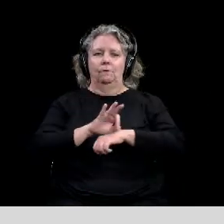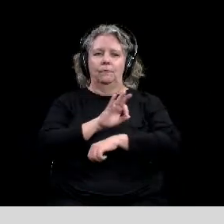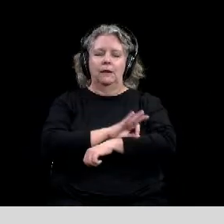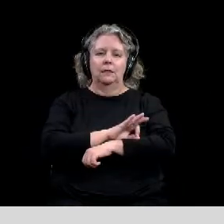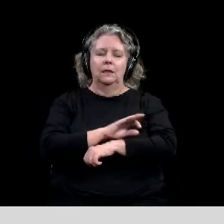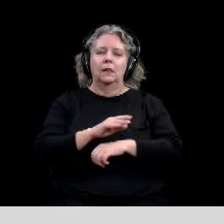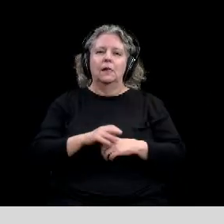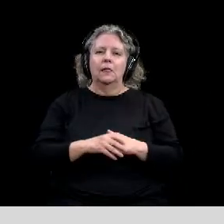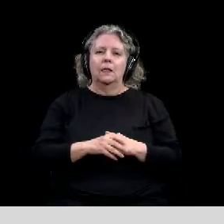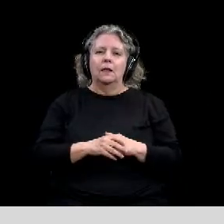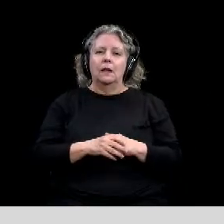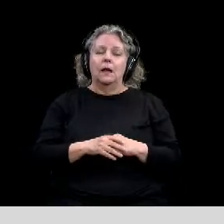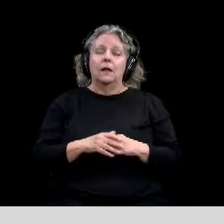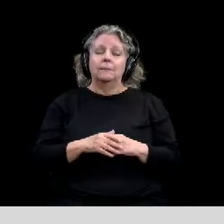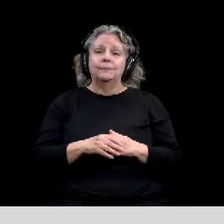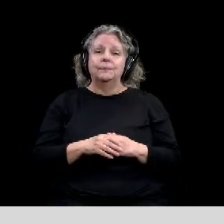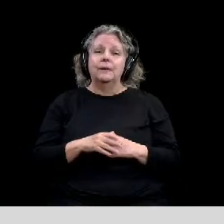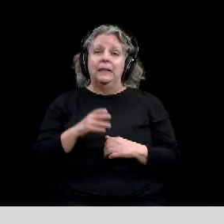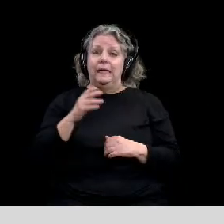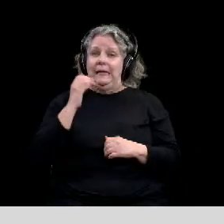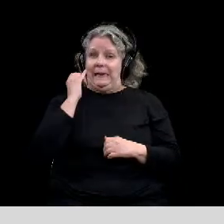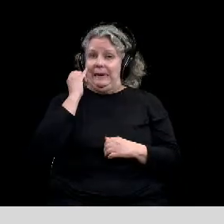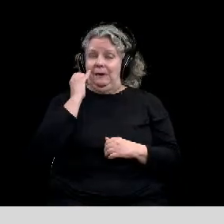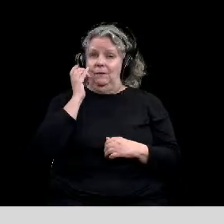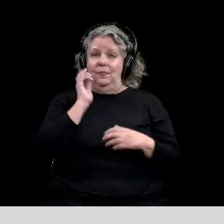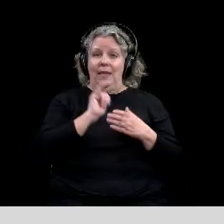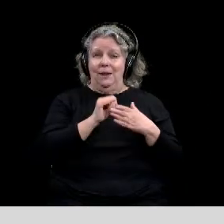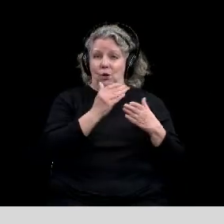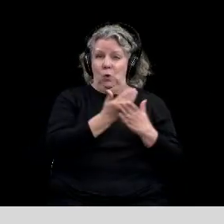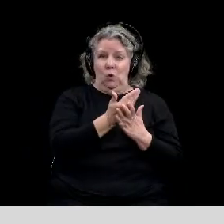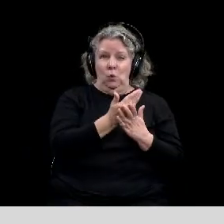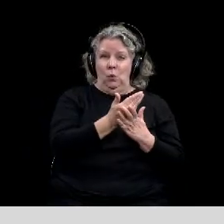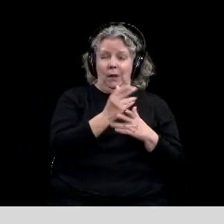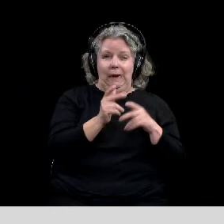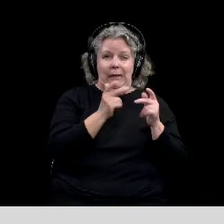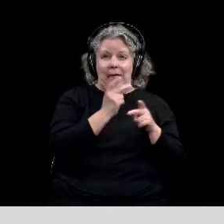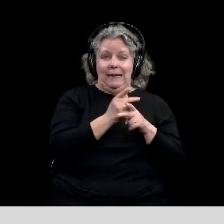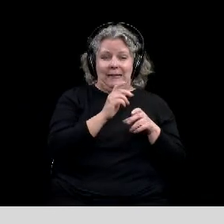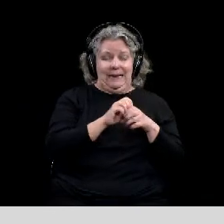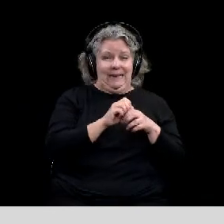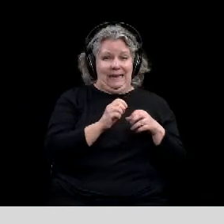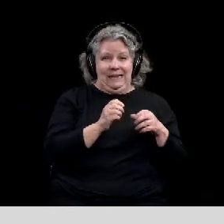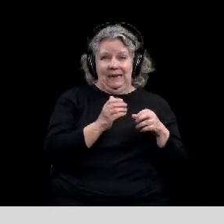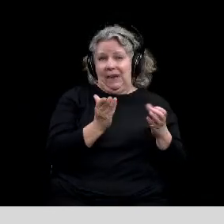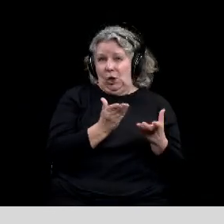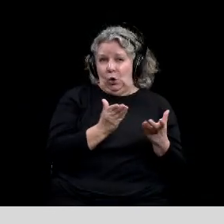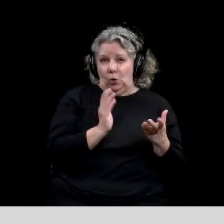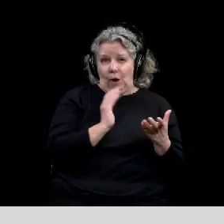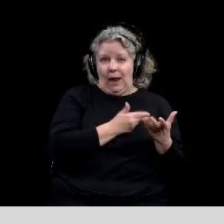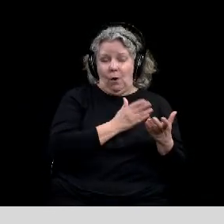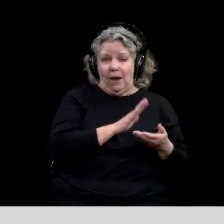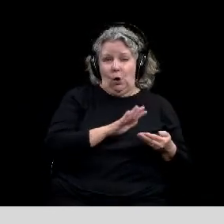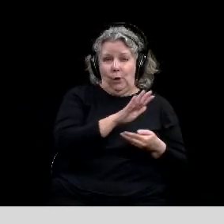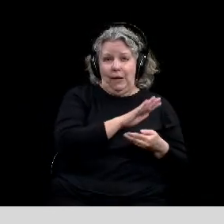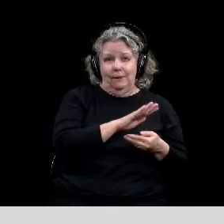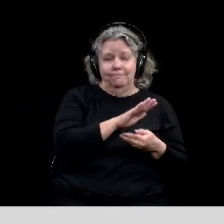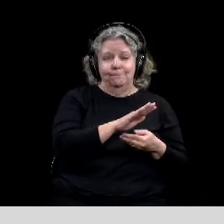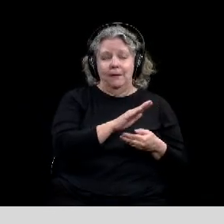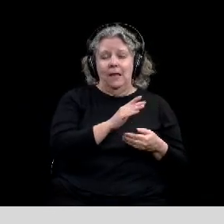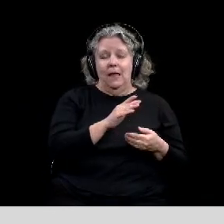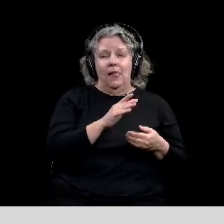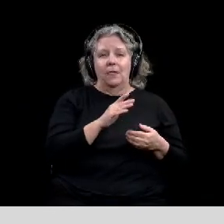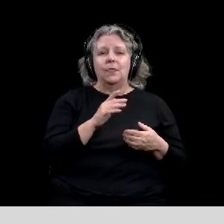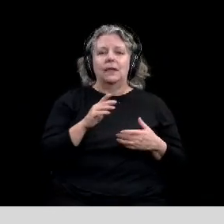performing random sampling across the country. I'm not aware that Central Texas is one of its focus